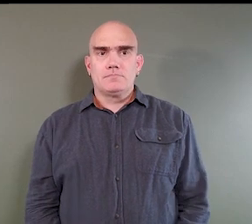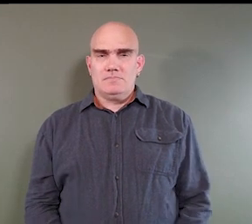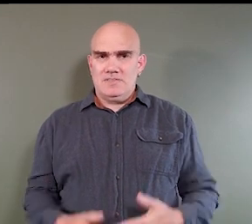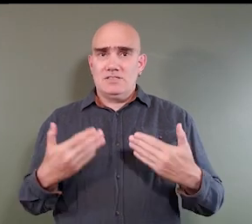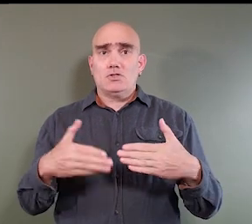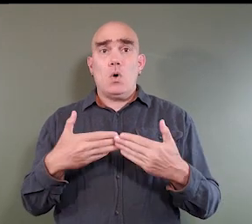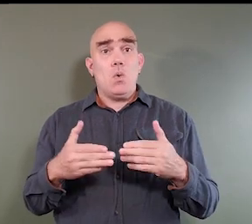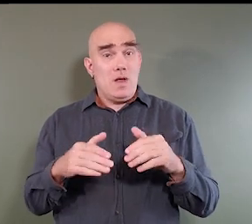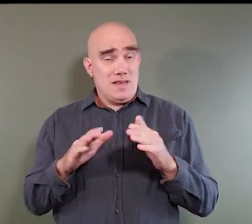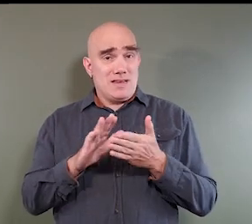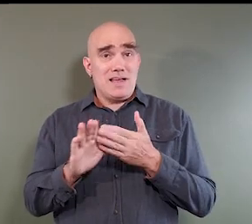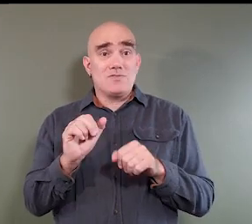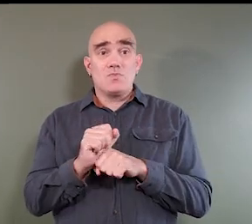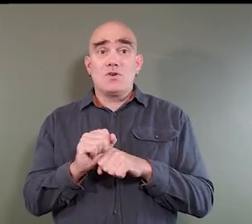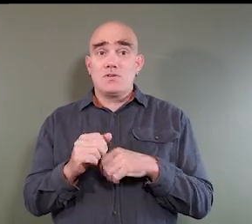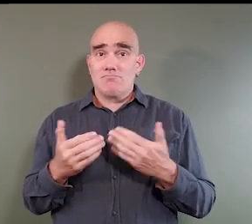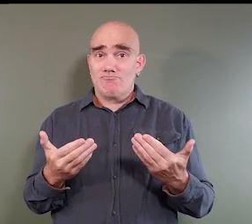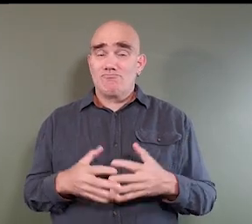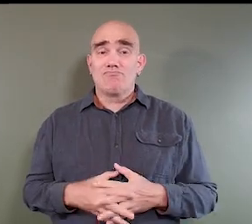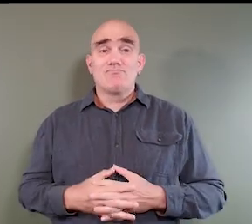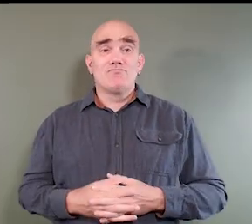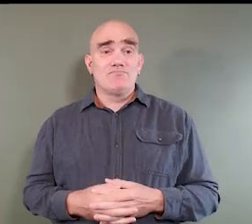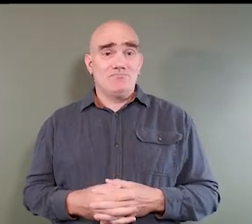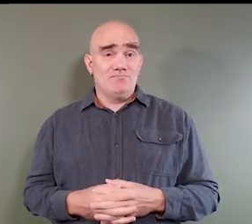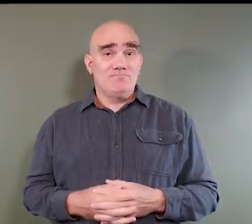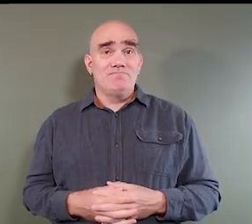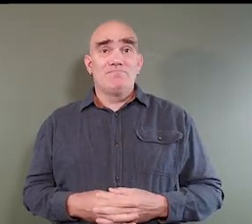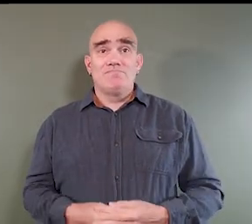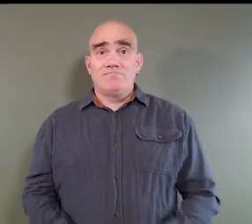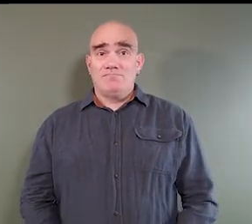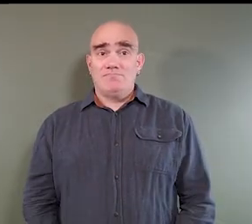Let's go. Nice work.